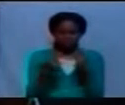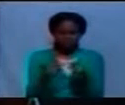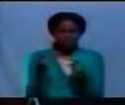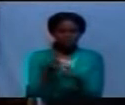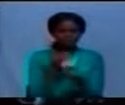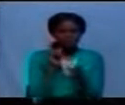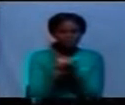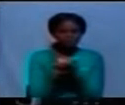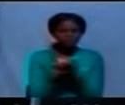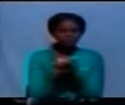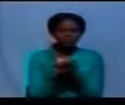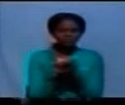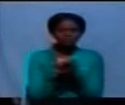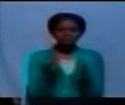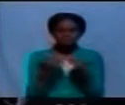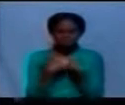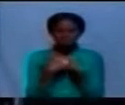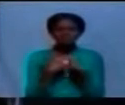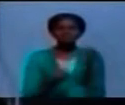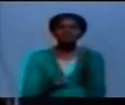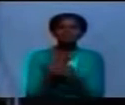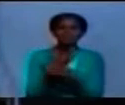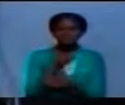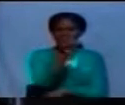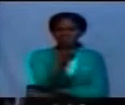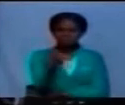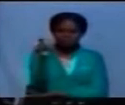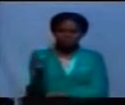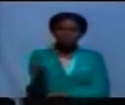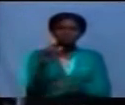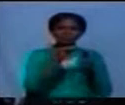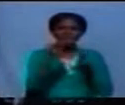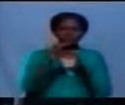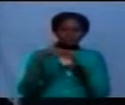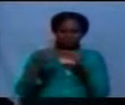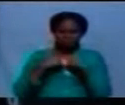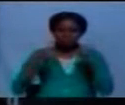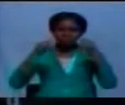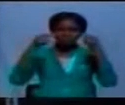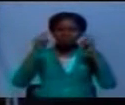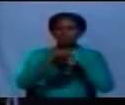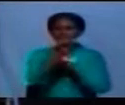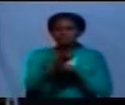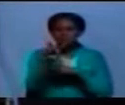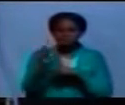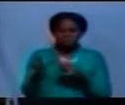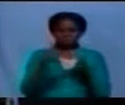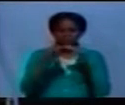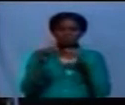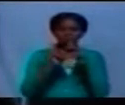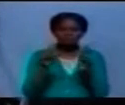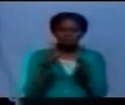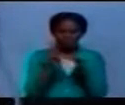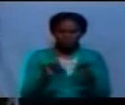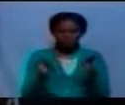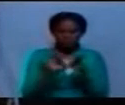that there is growth at individual level, there's prosperity at individual level, but the most important thing is